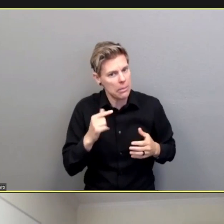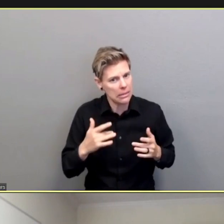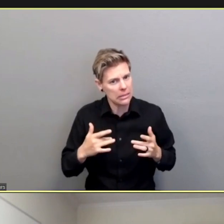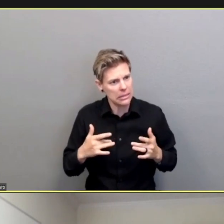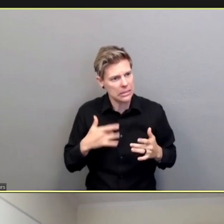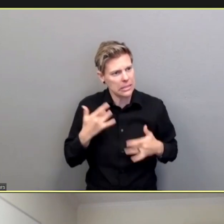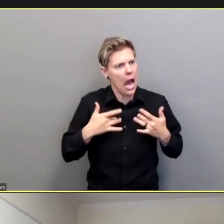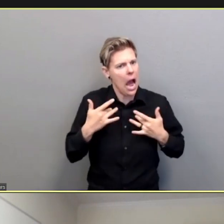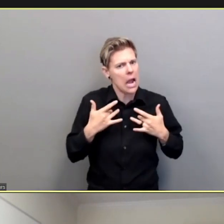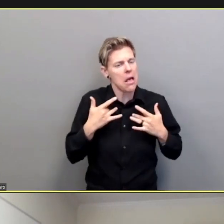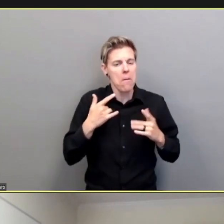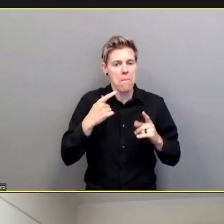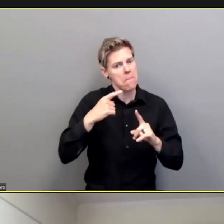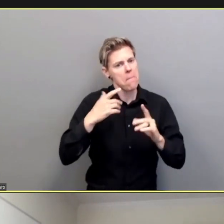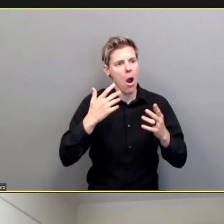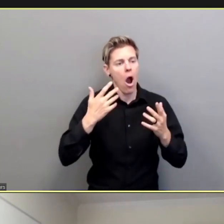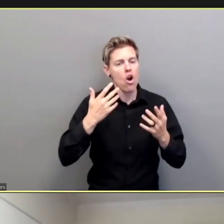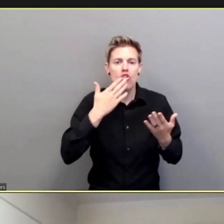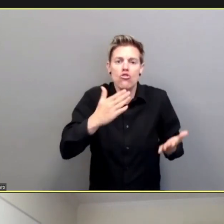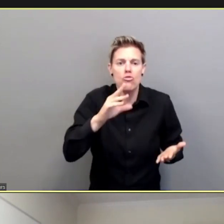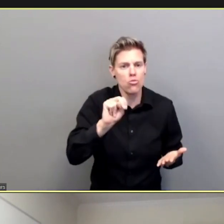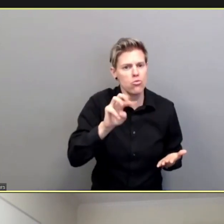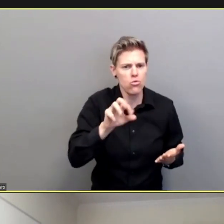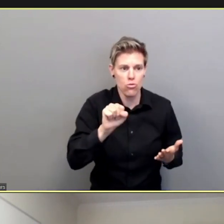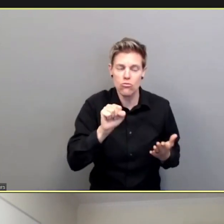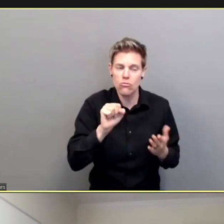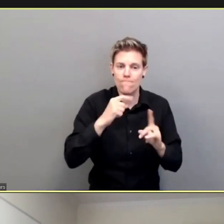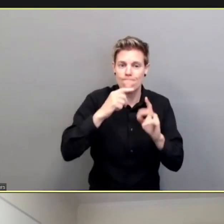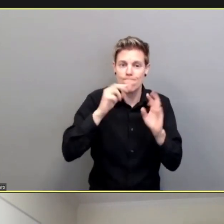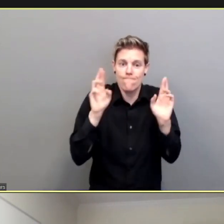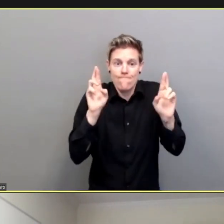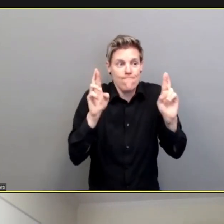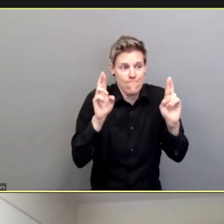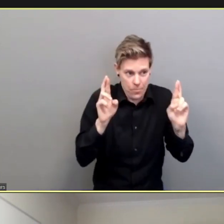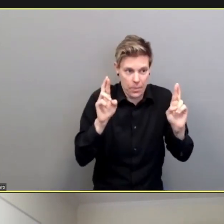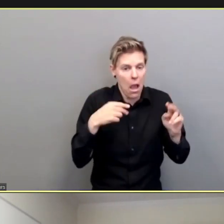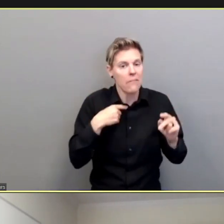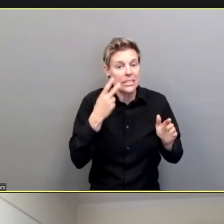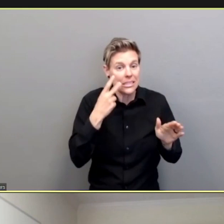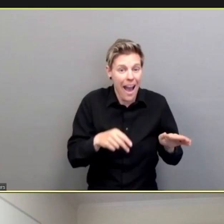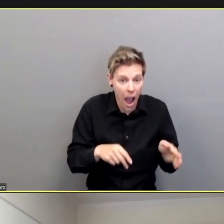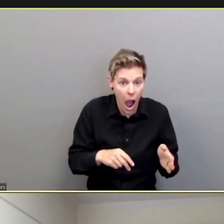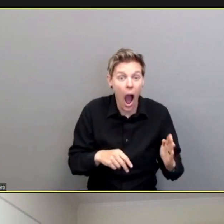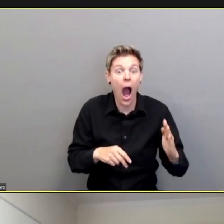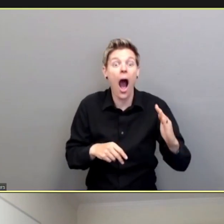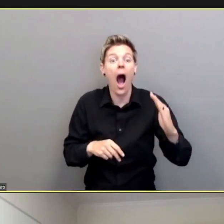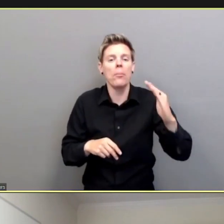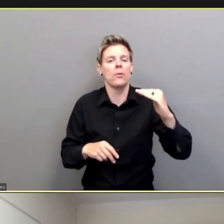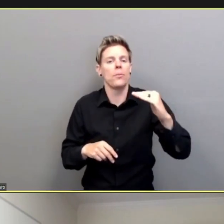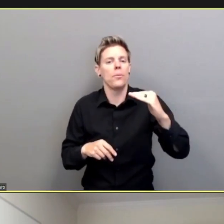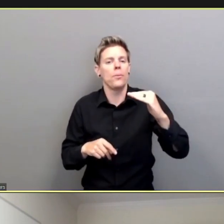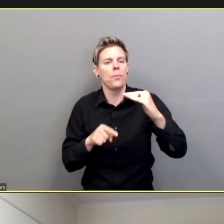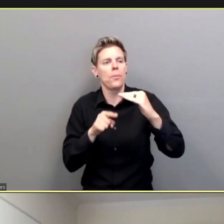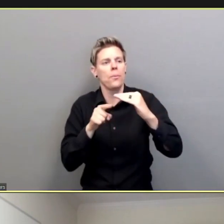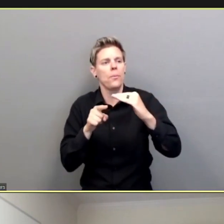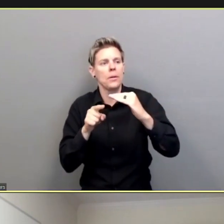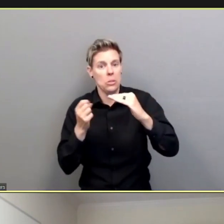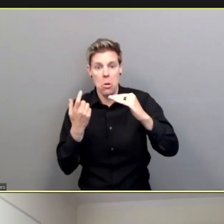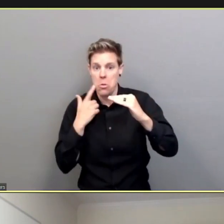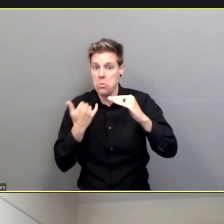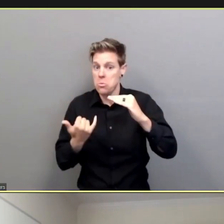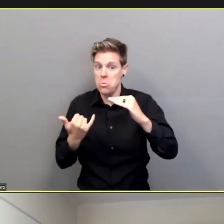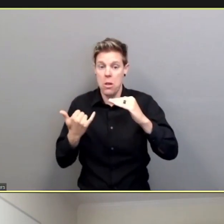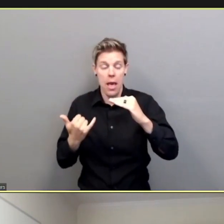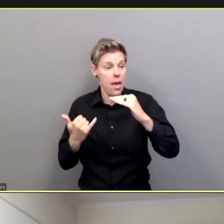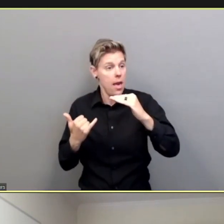information where we do see this plateau. And I believe even today we're going to report out our new cases, and they've actually